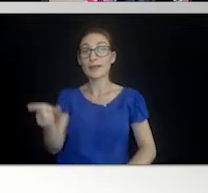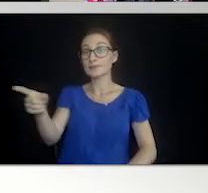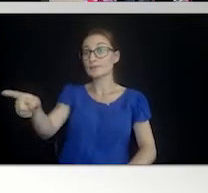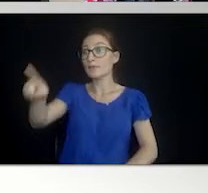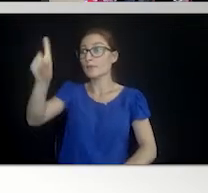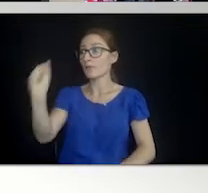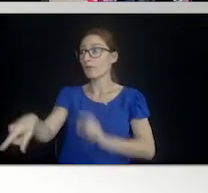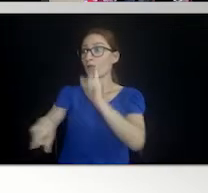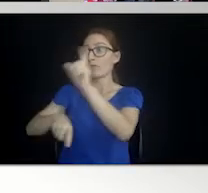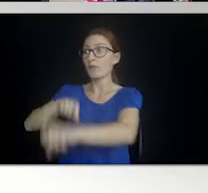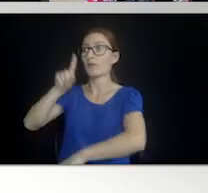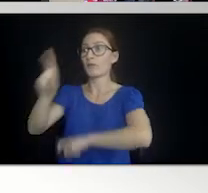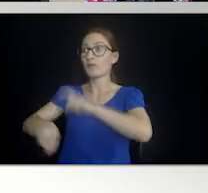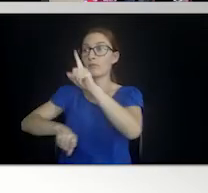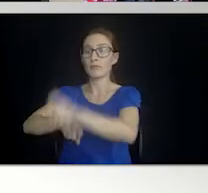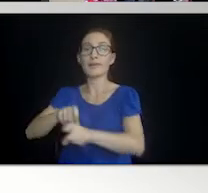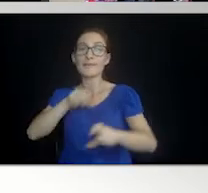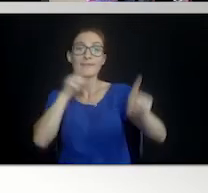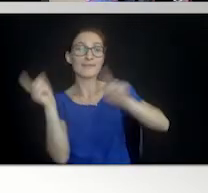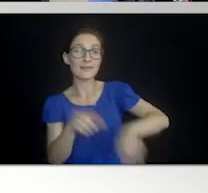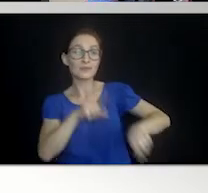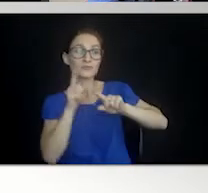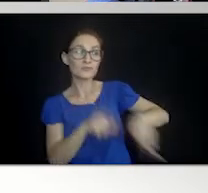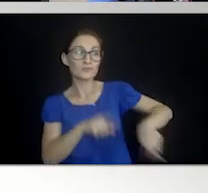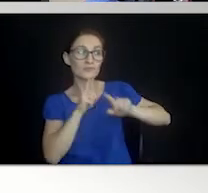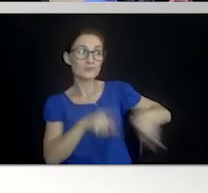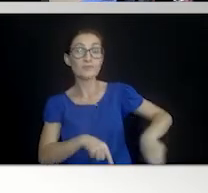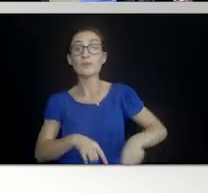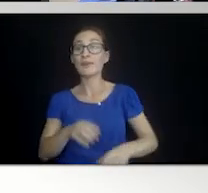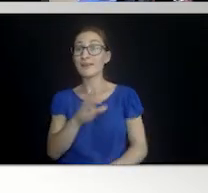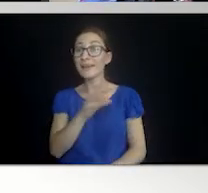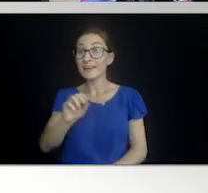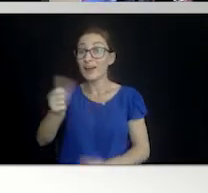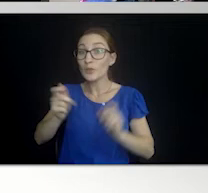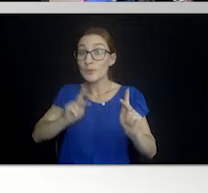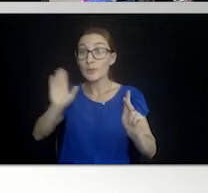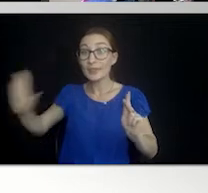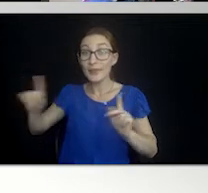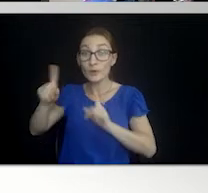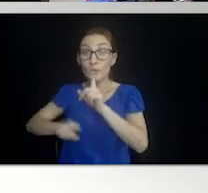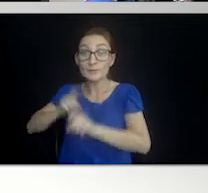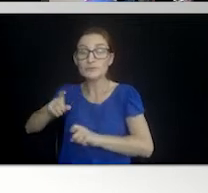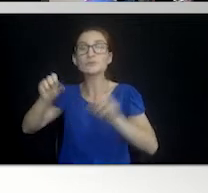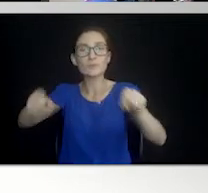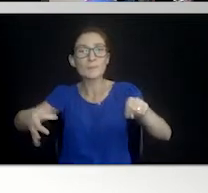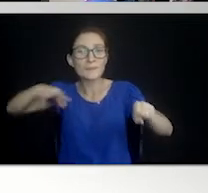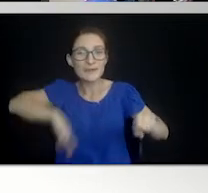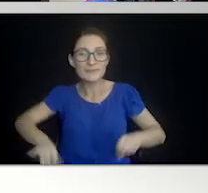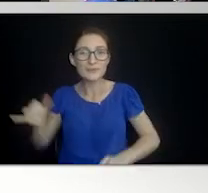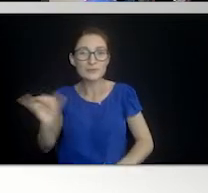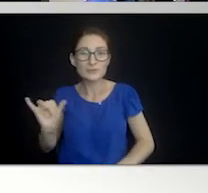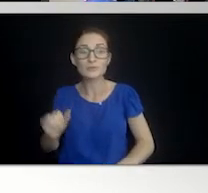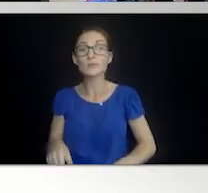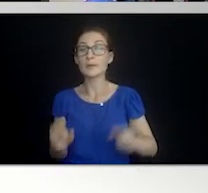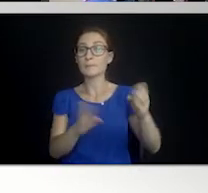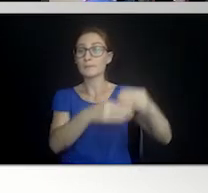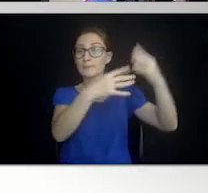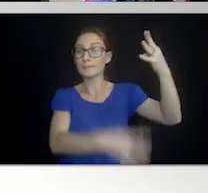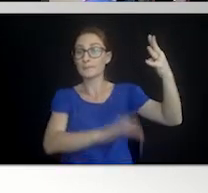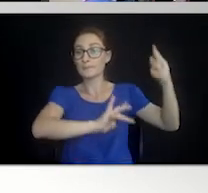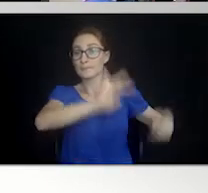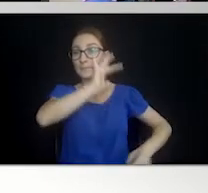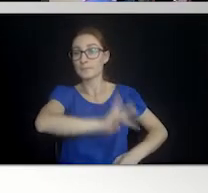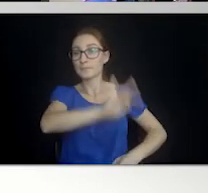ask Dr. Jim Ball questions, getting those answers, and then benefiting from the questions of others as well. As you can see here, we've got about